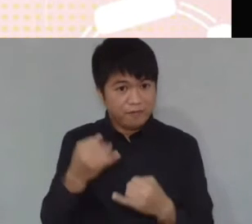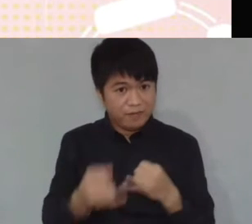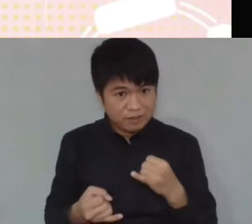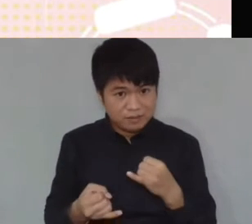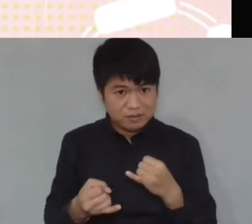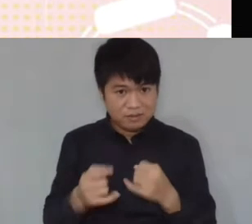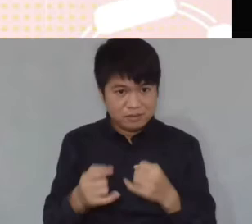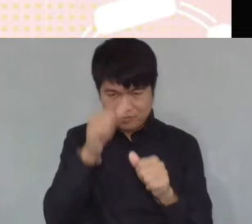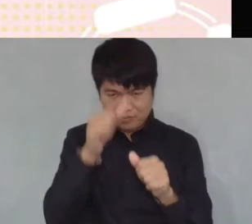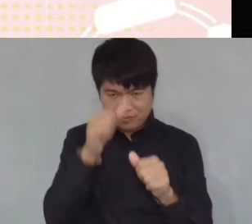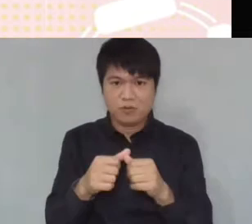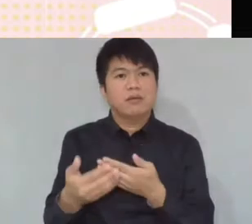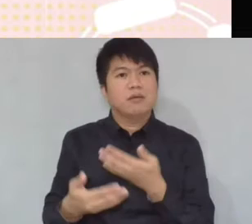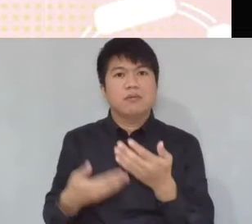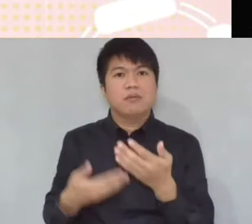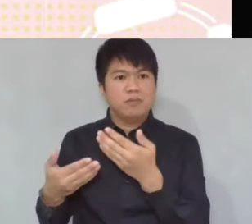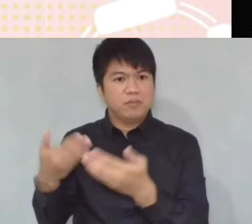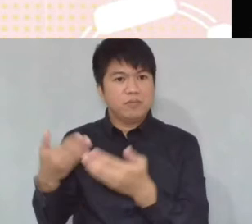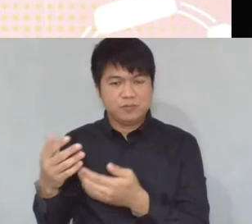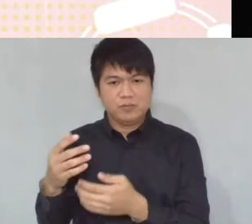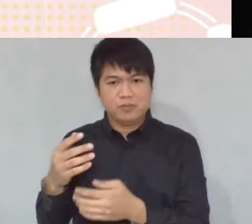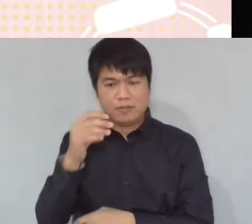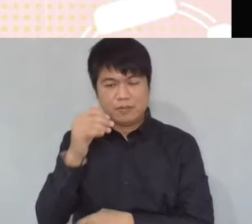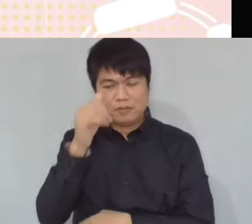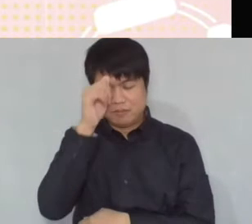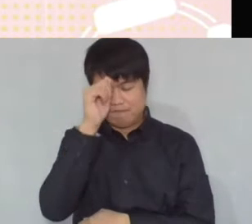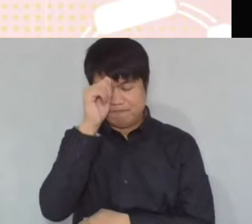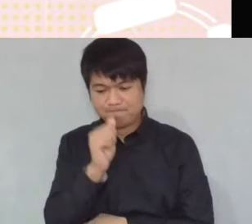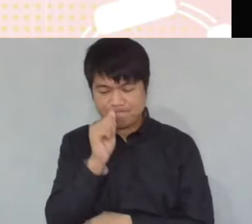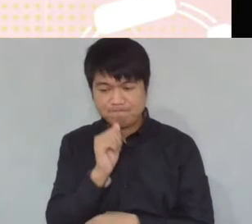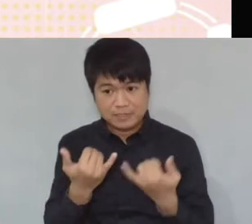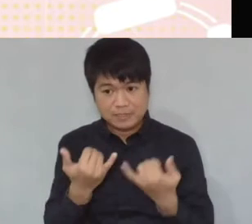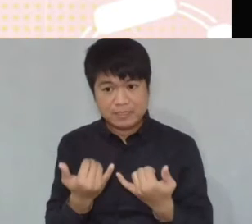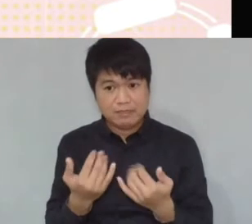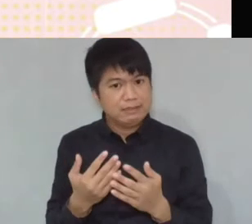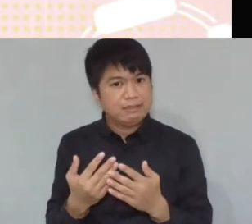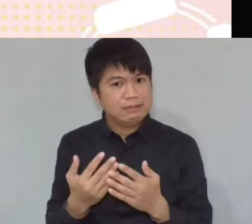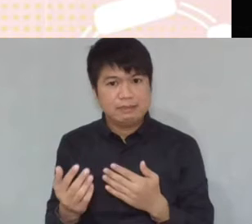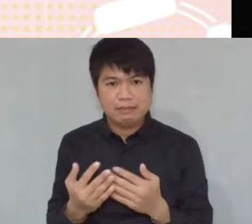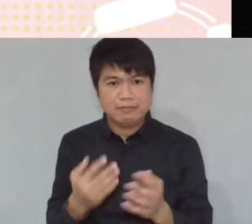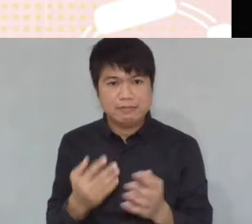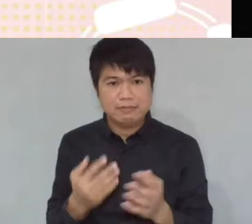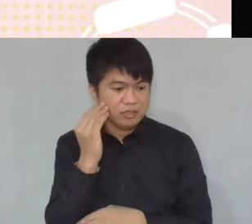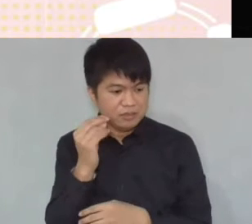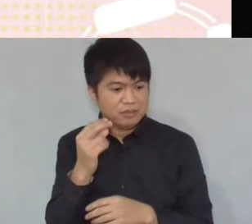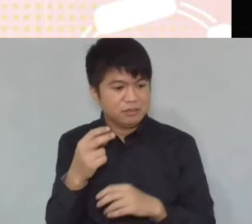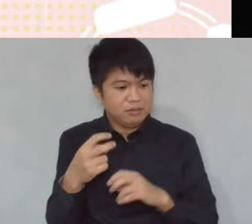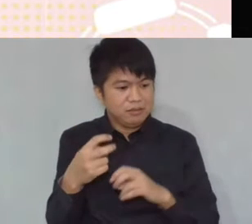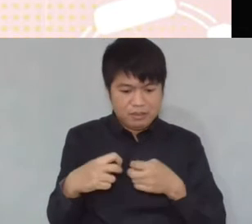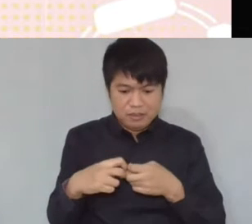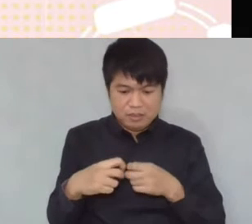evolving process. We request everyone's patience during this time, given difficulties in connecting from each of our